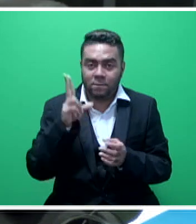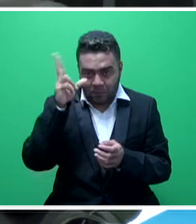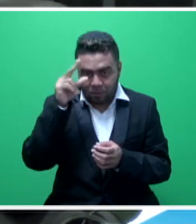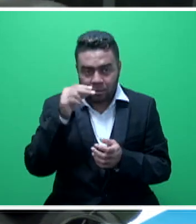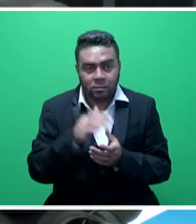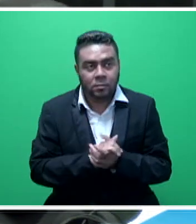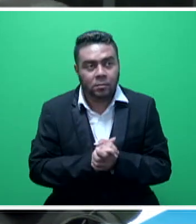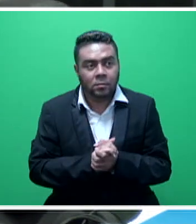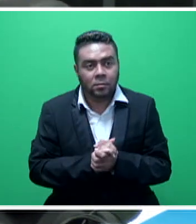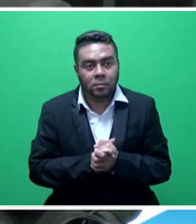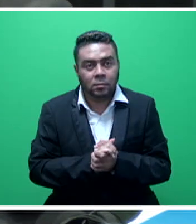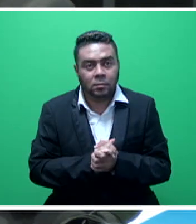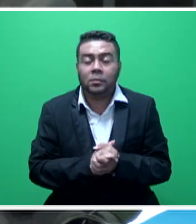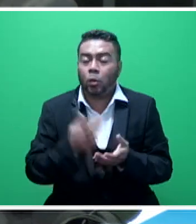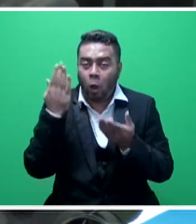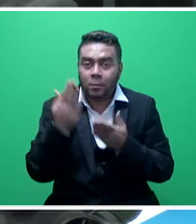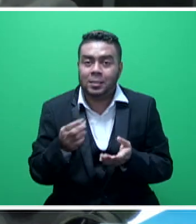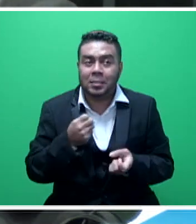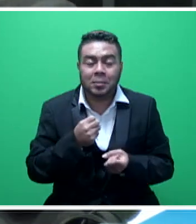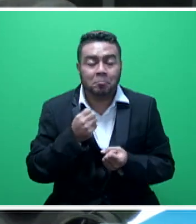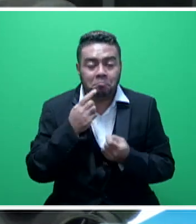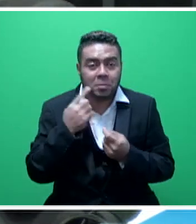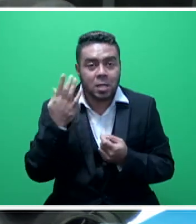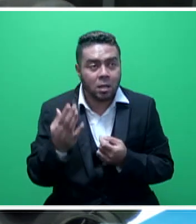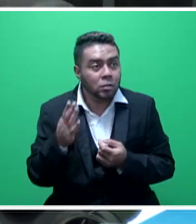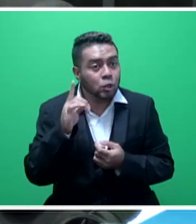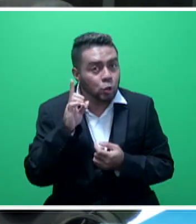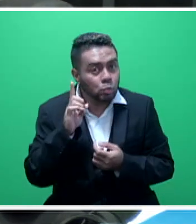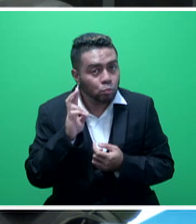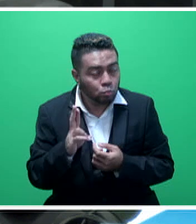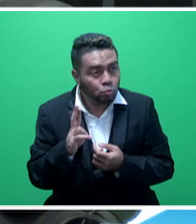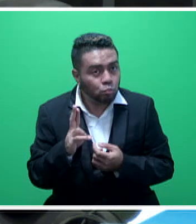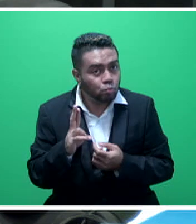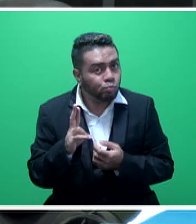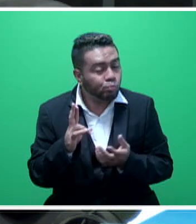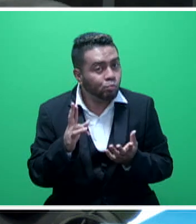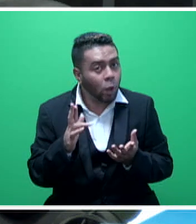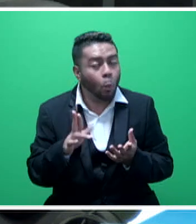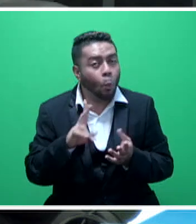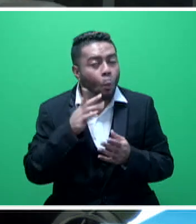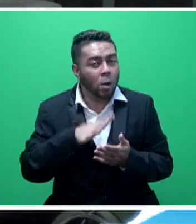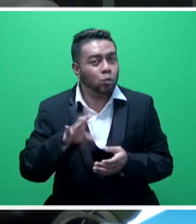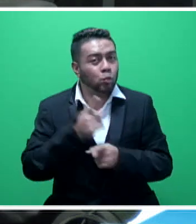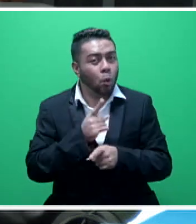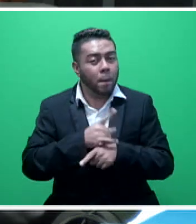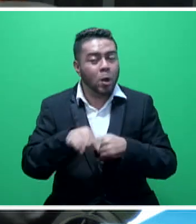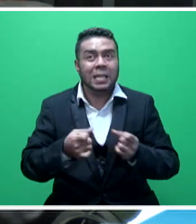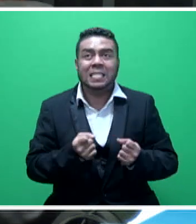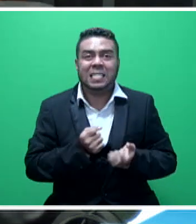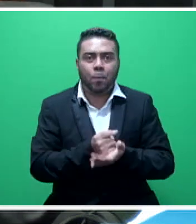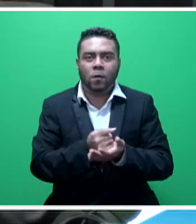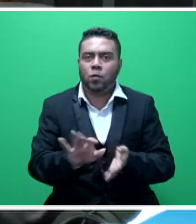holders. Honourable Speaker, I also want to talk a little bit about the support for overseas